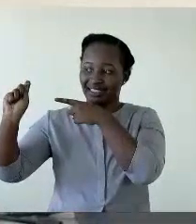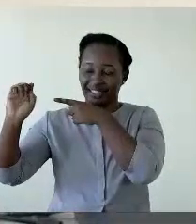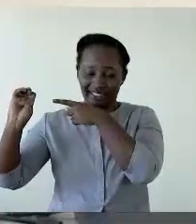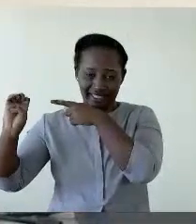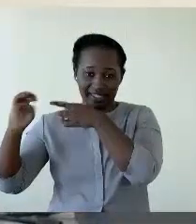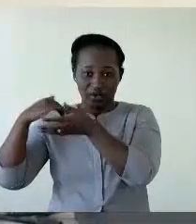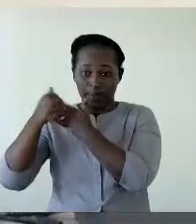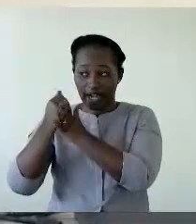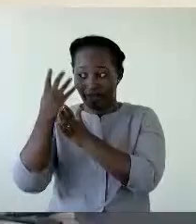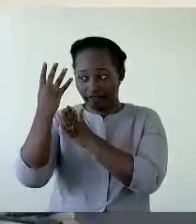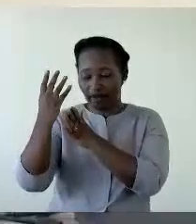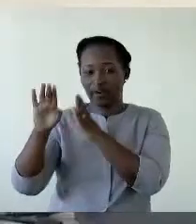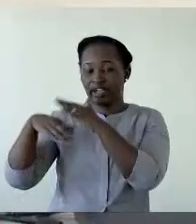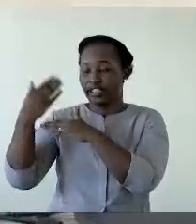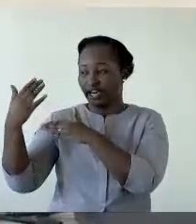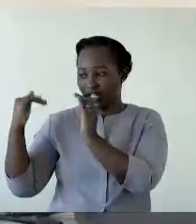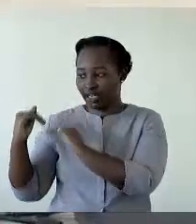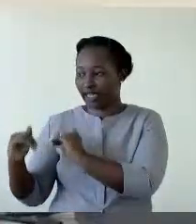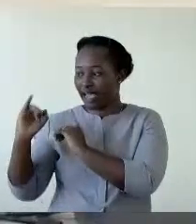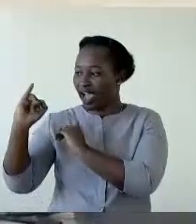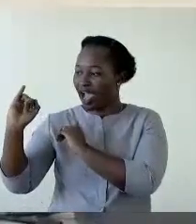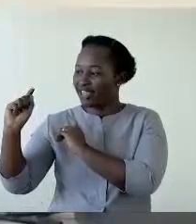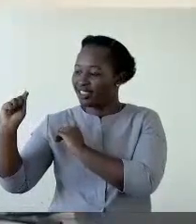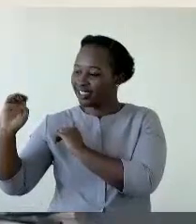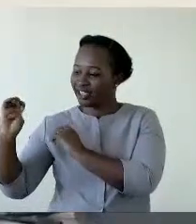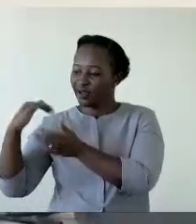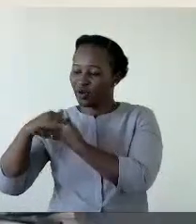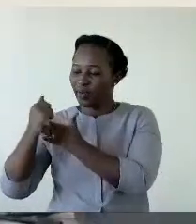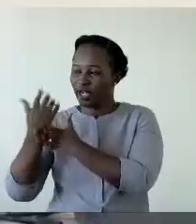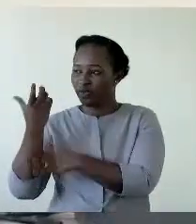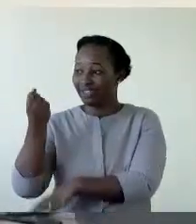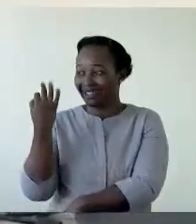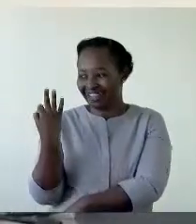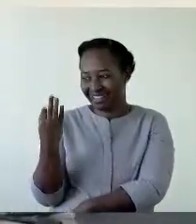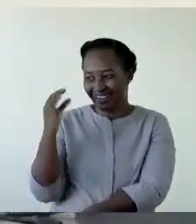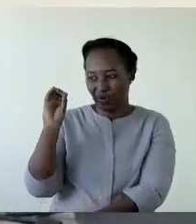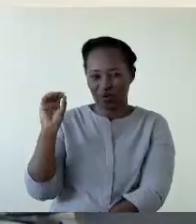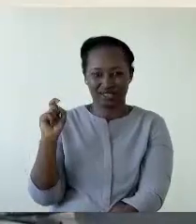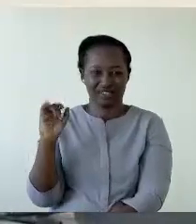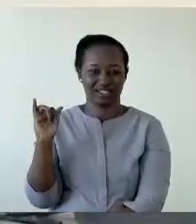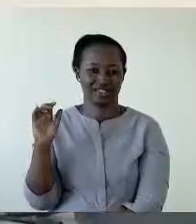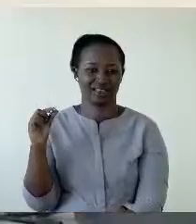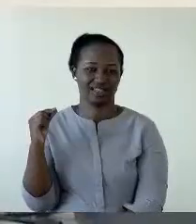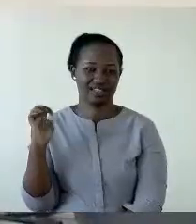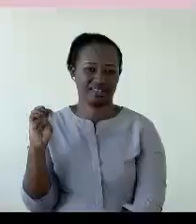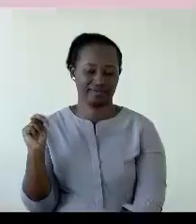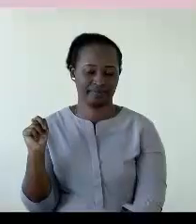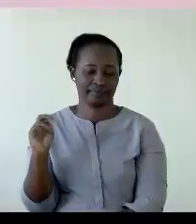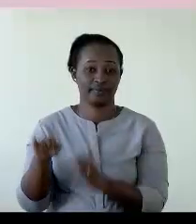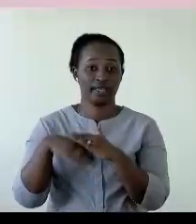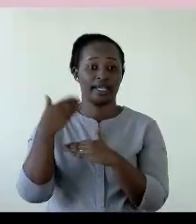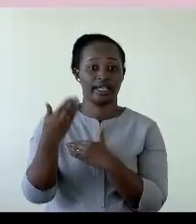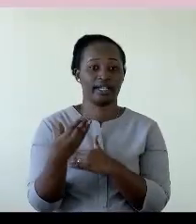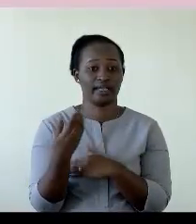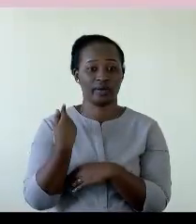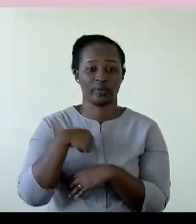we add ITE because we have 3 oxygen atoms. And another radical we have